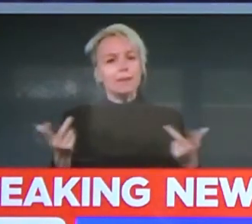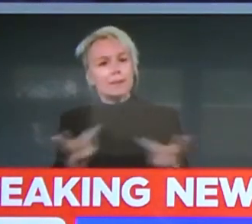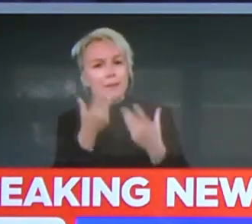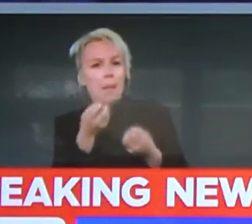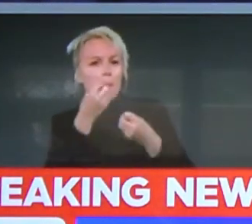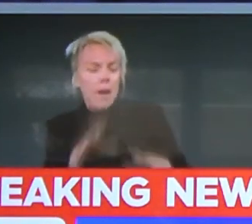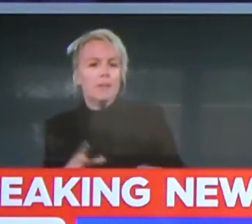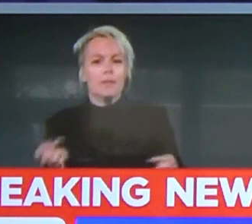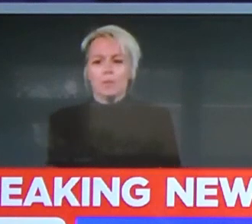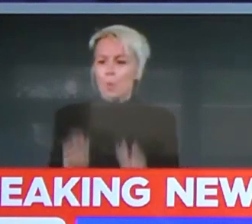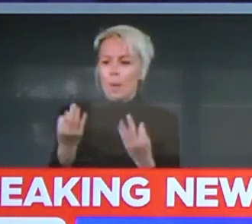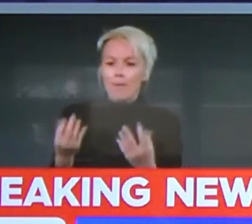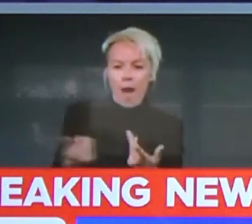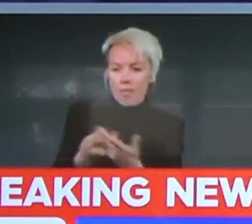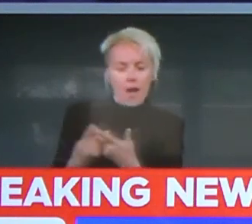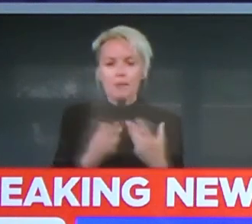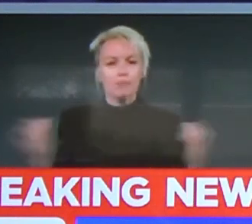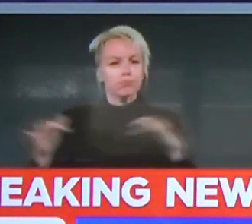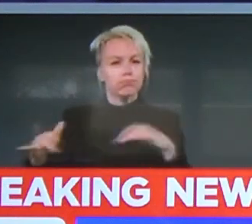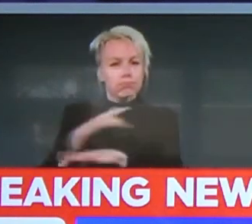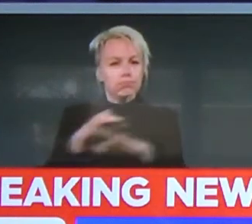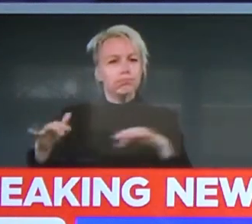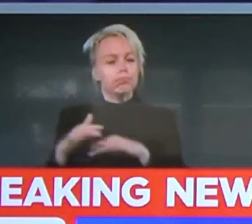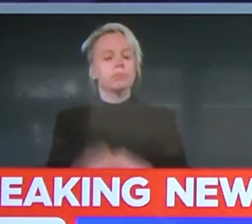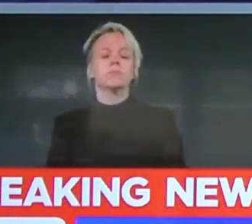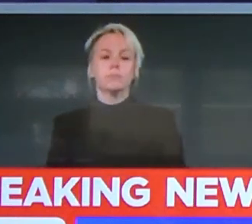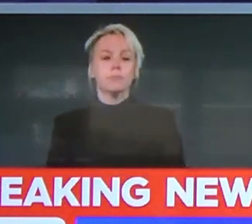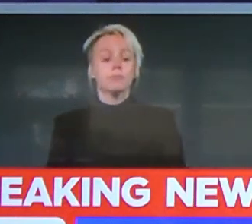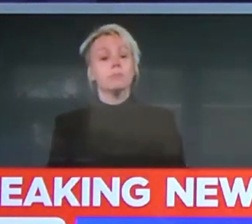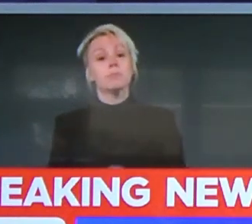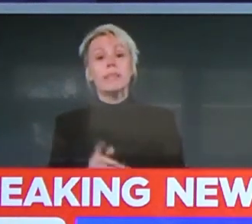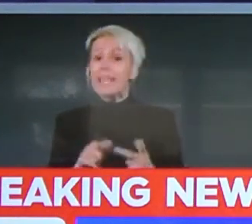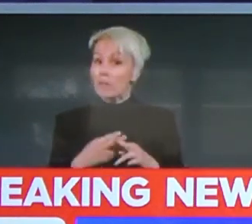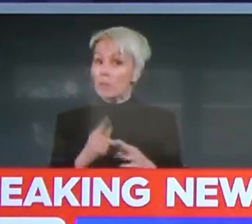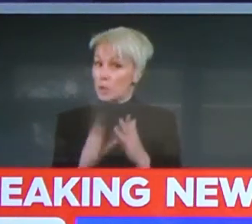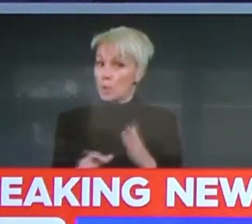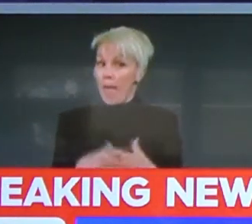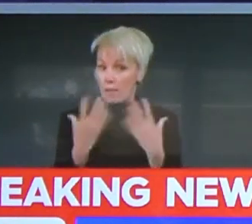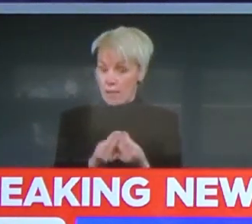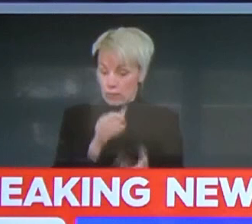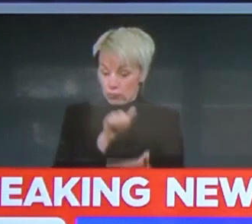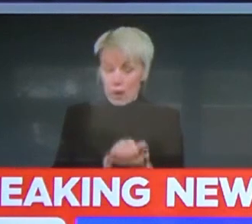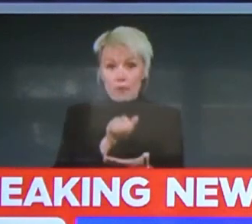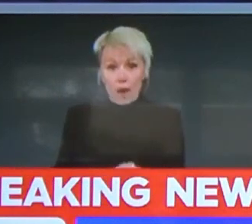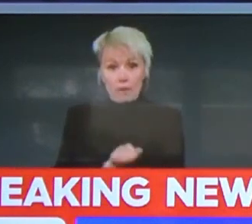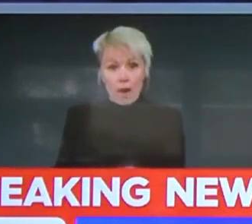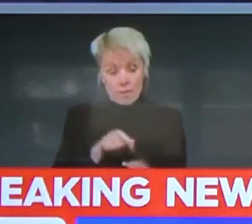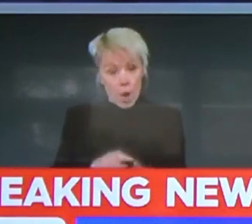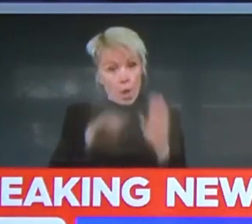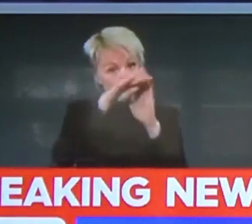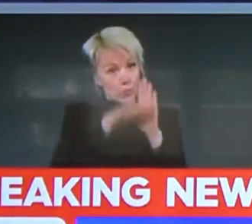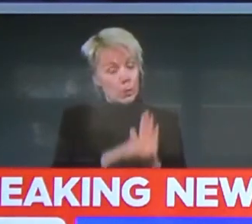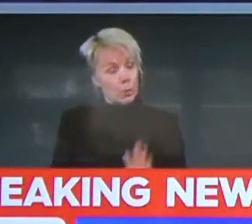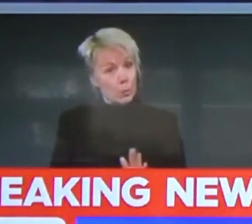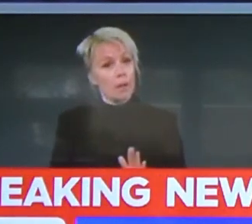10 friends and all these sorts of things. No, we can't do that any longer. If we do all the things that Dr. Murphy has outlined, and